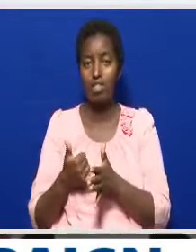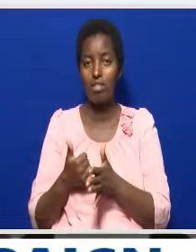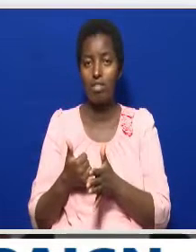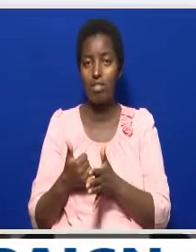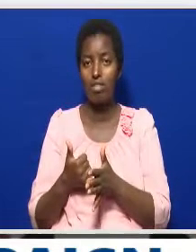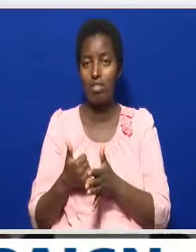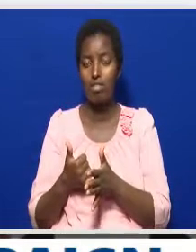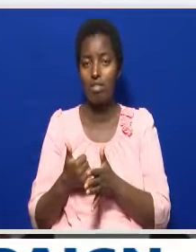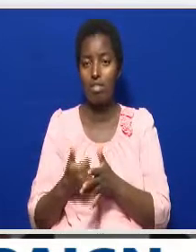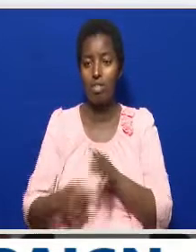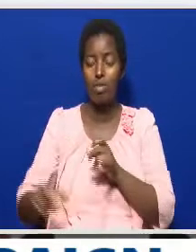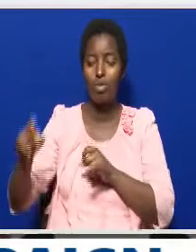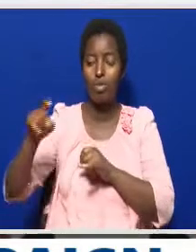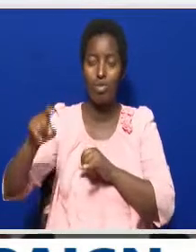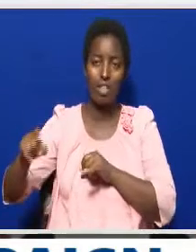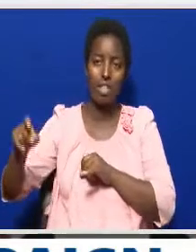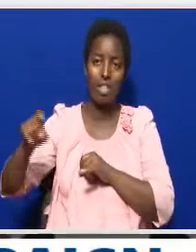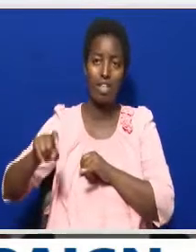wa kuongeza